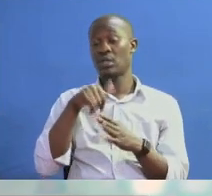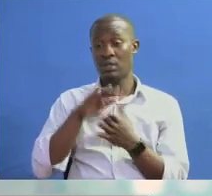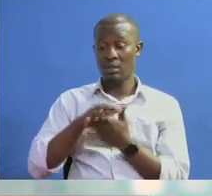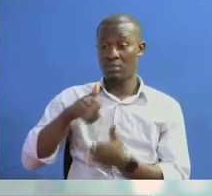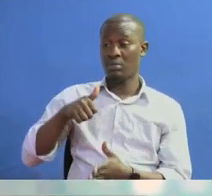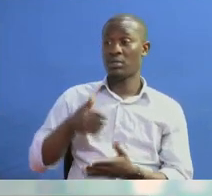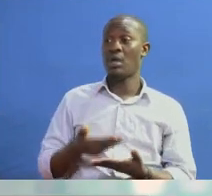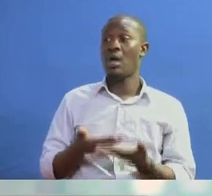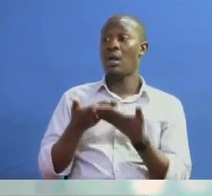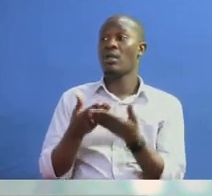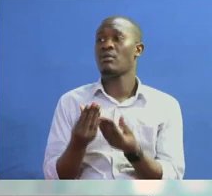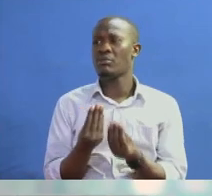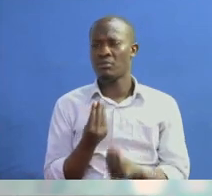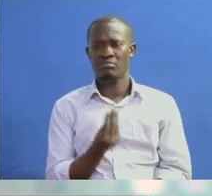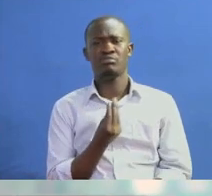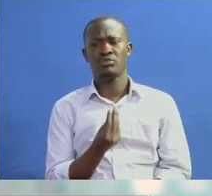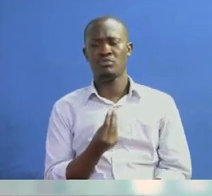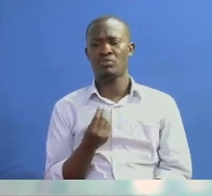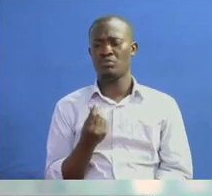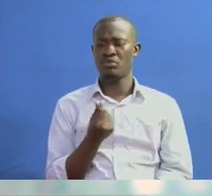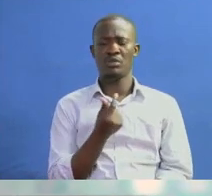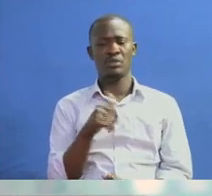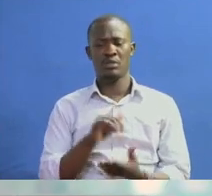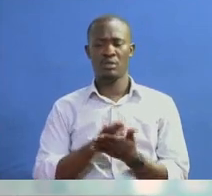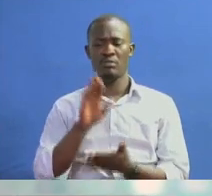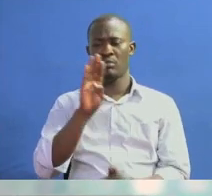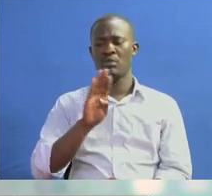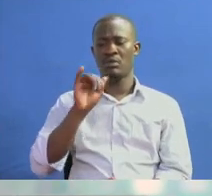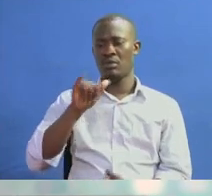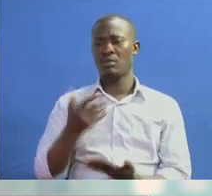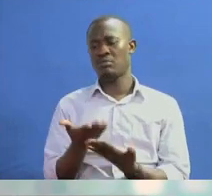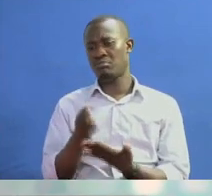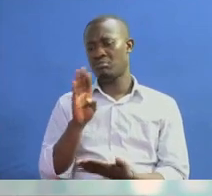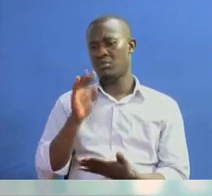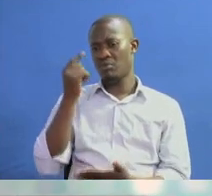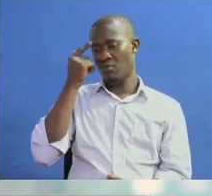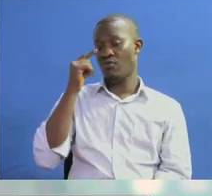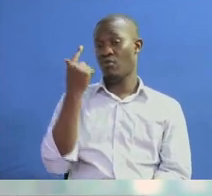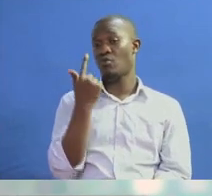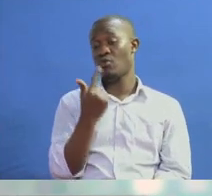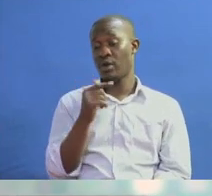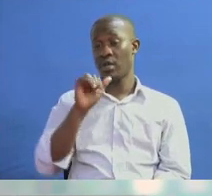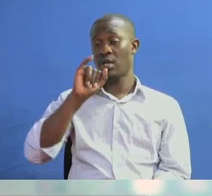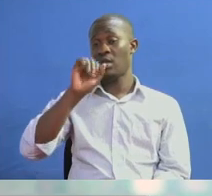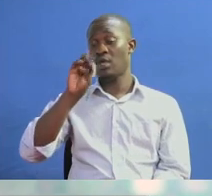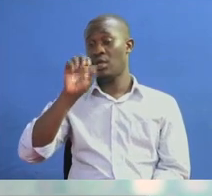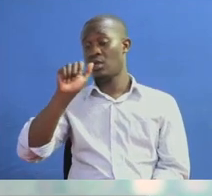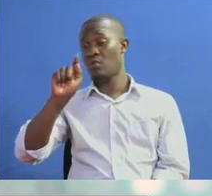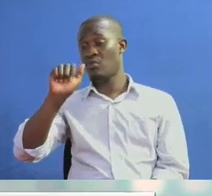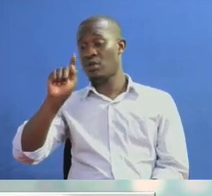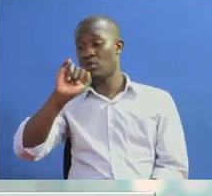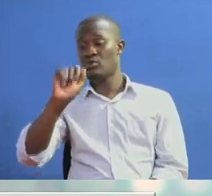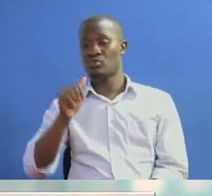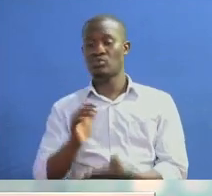are given very little money in millions, which we expected to be billions, because for one incubation center to be set up and